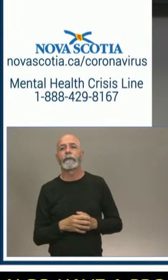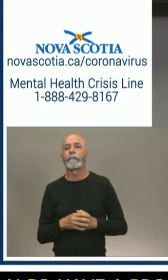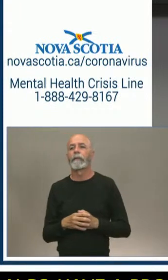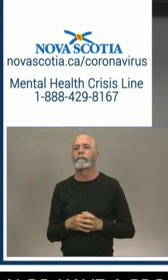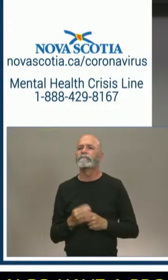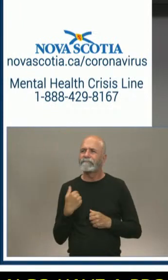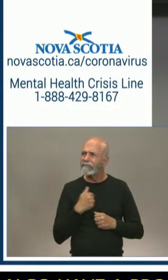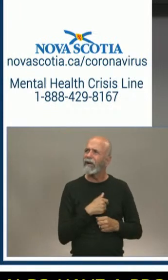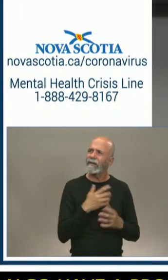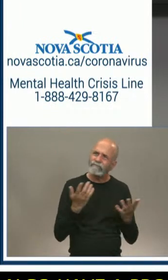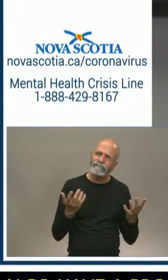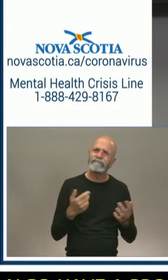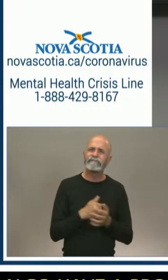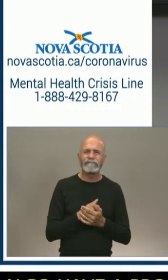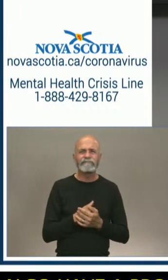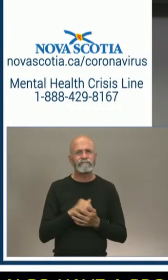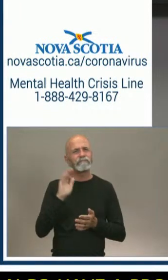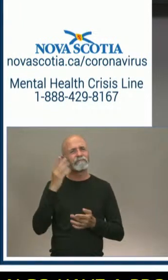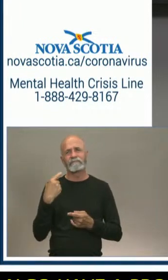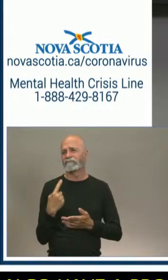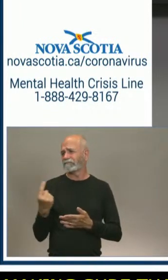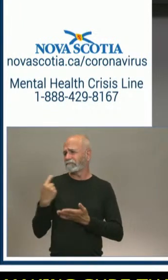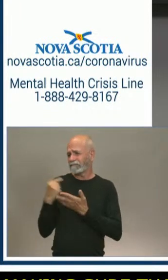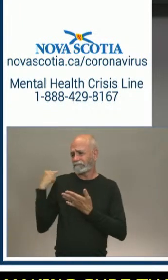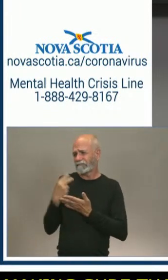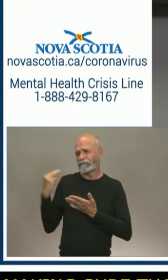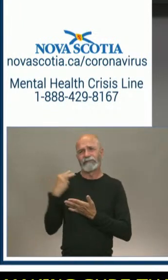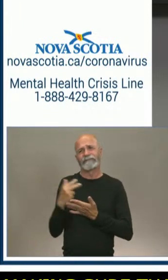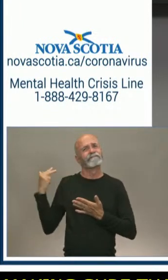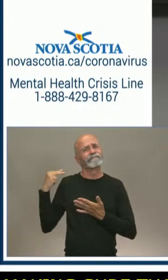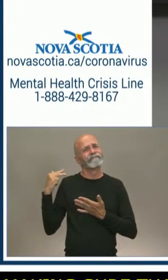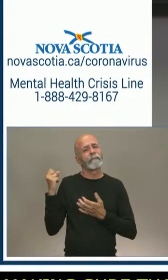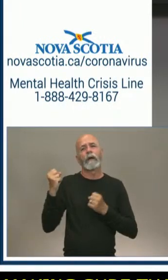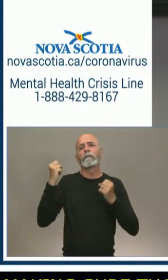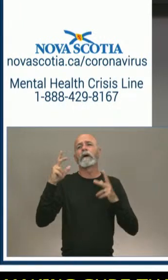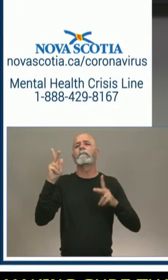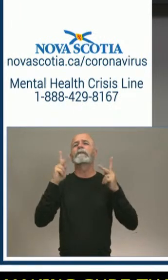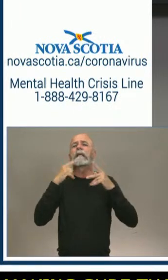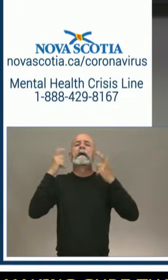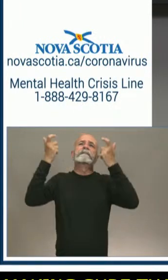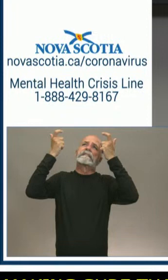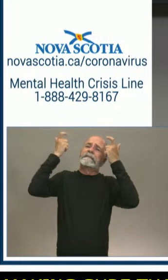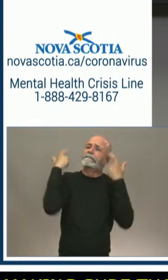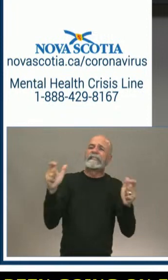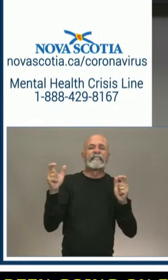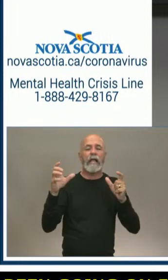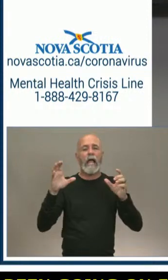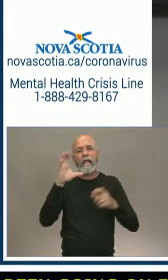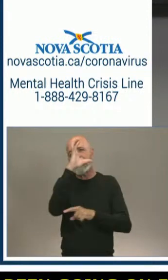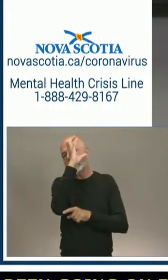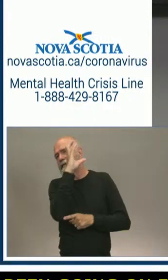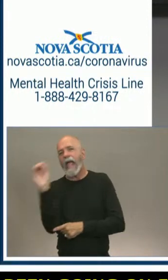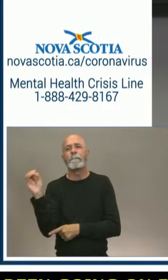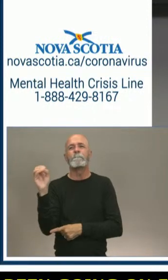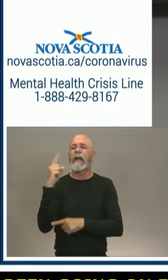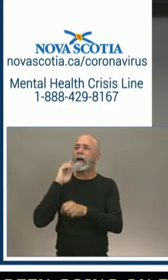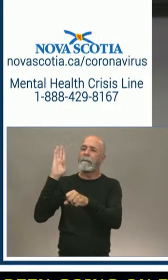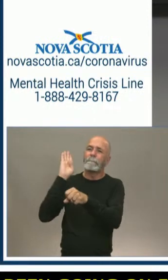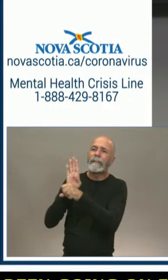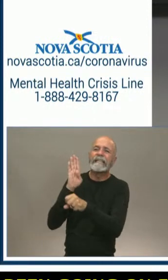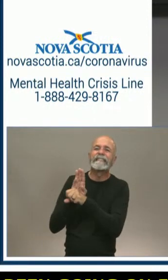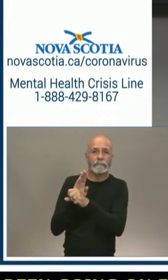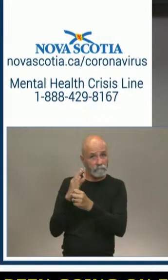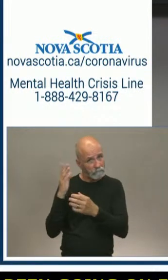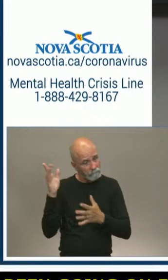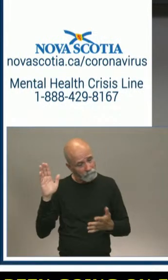have a range of businesses. Many of them are larger employers, but a variety of types of businesses are involved. And as I said,